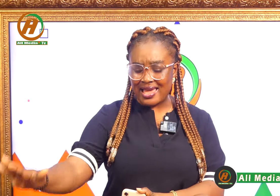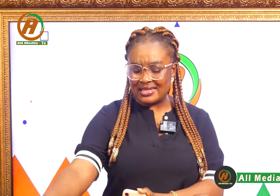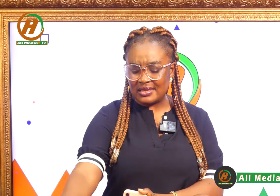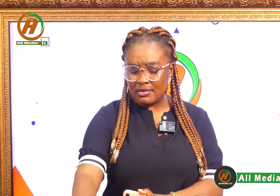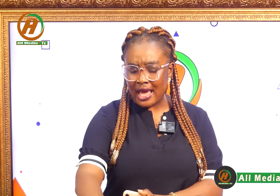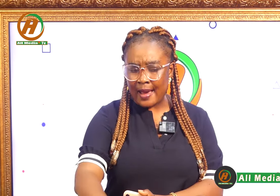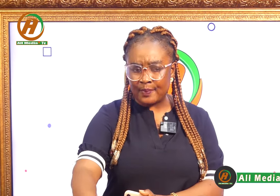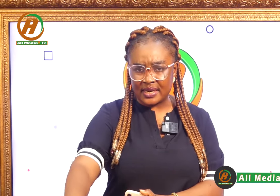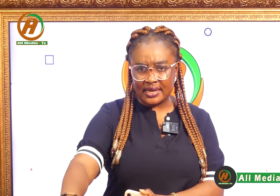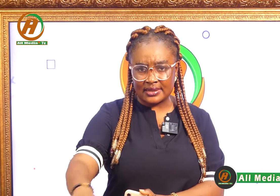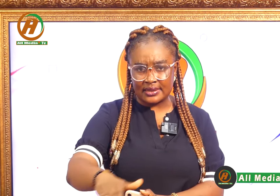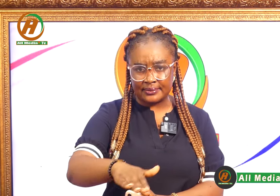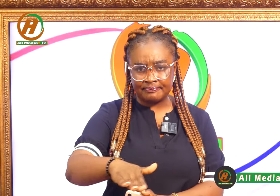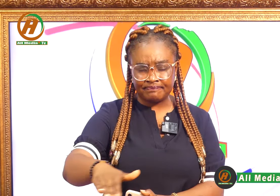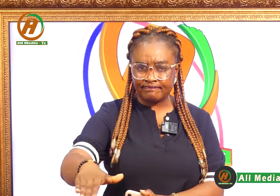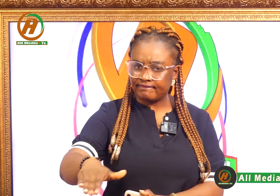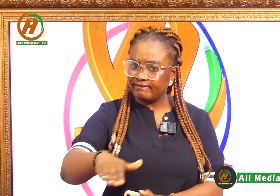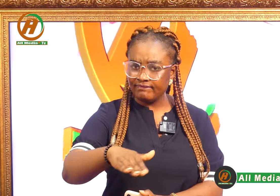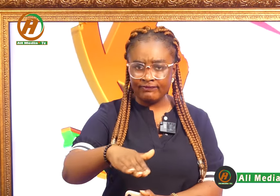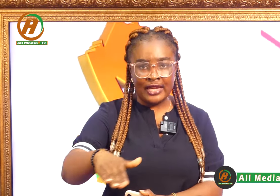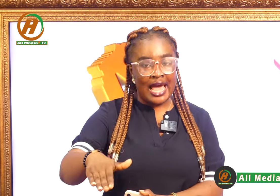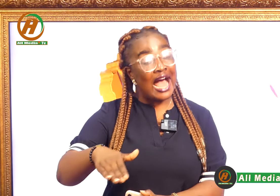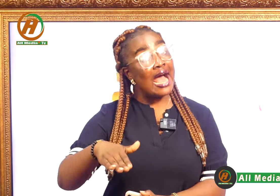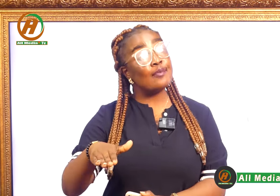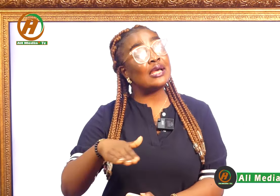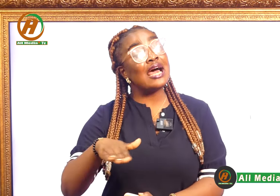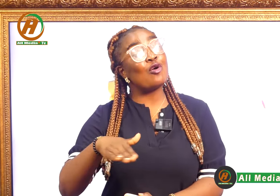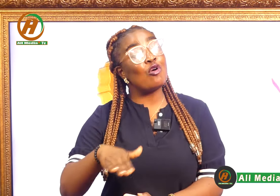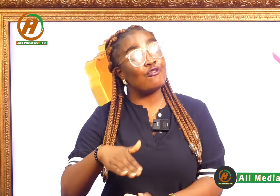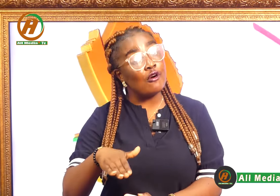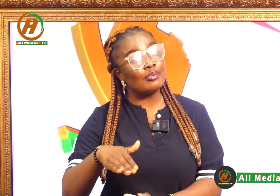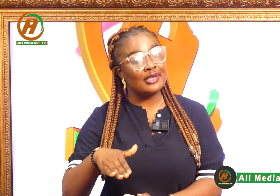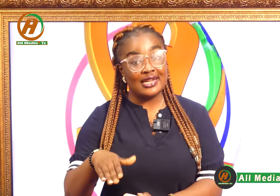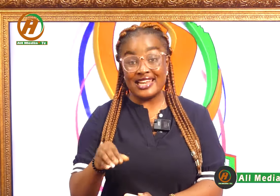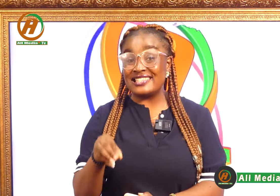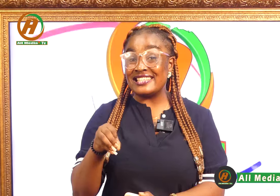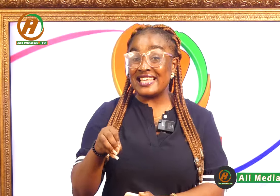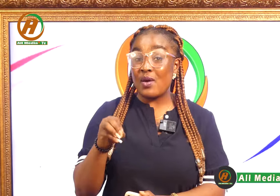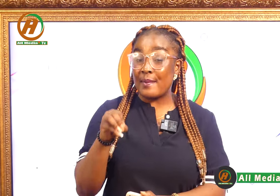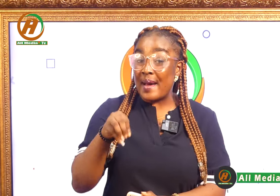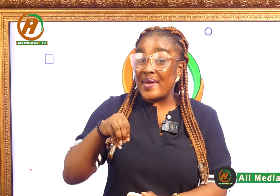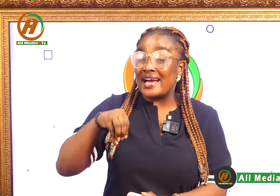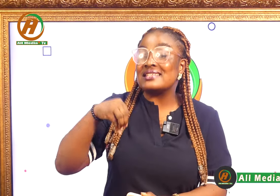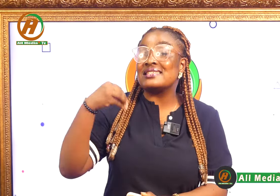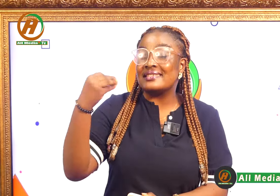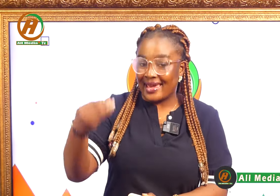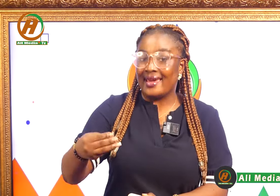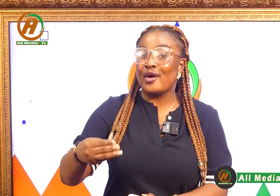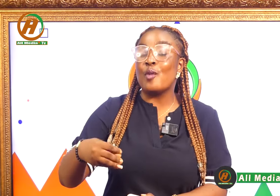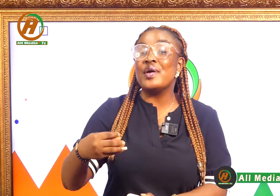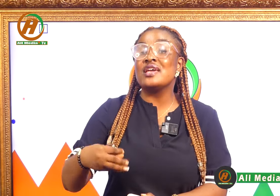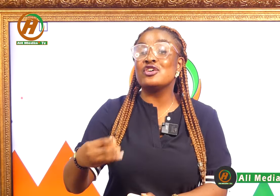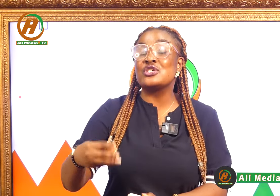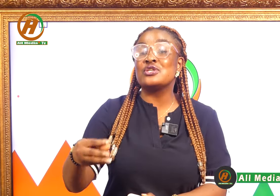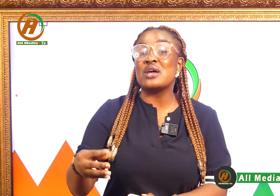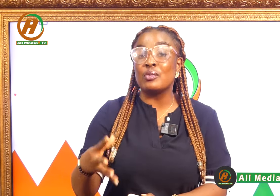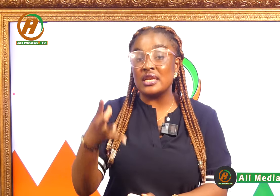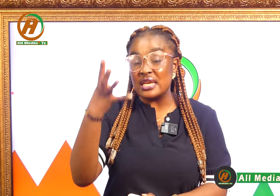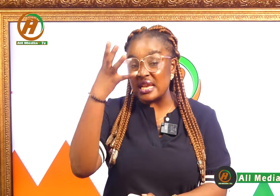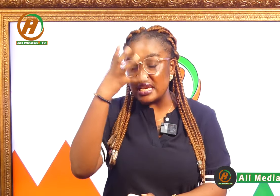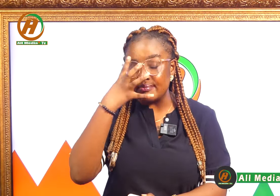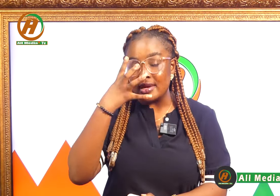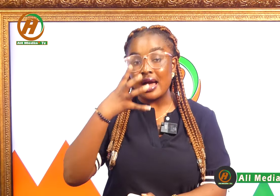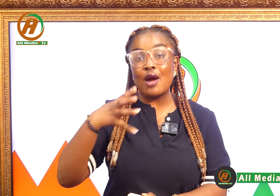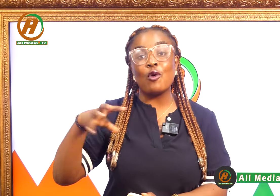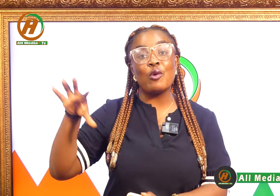kwa entimi ambre na se. Ama na unko form. Na sisi ya wababe ka se. Obeye Yesu Kristo